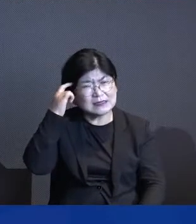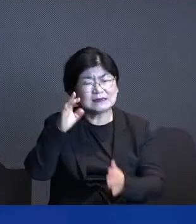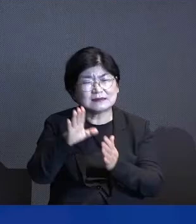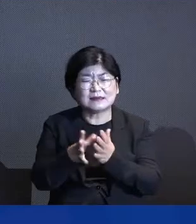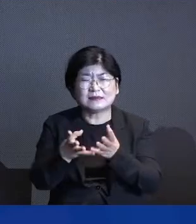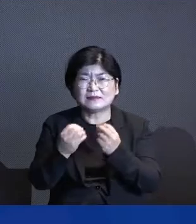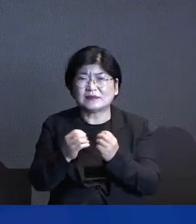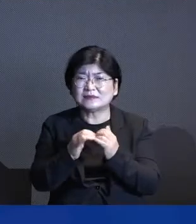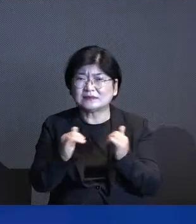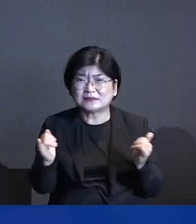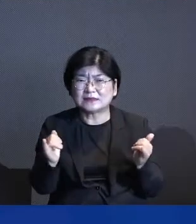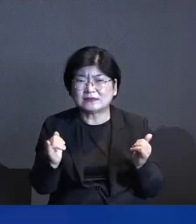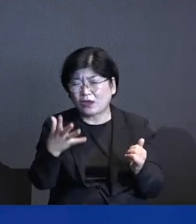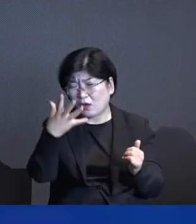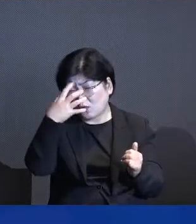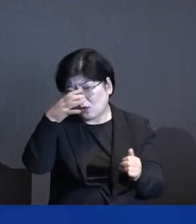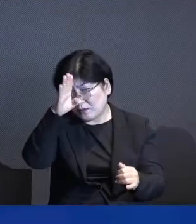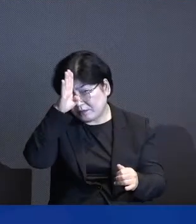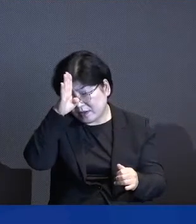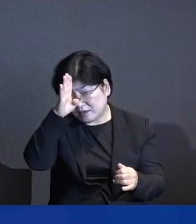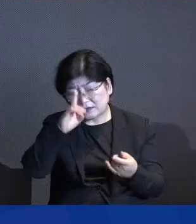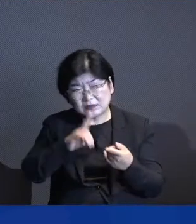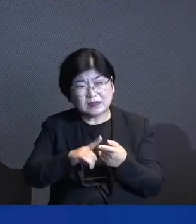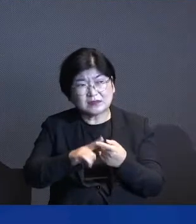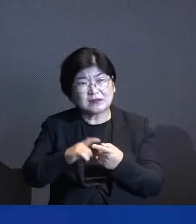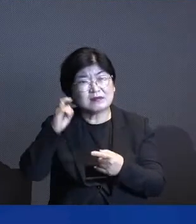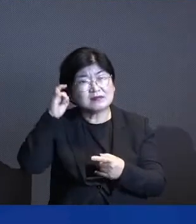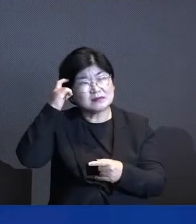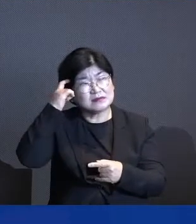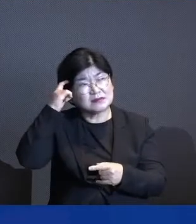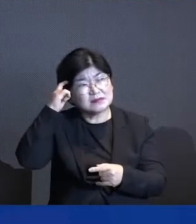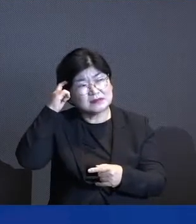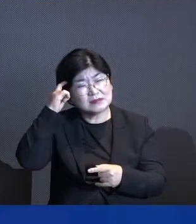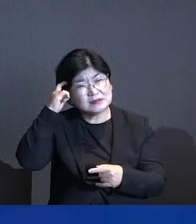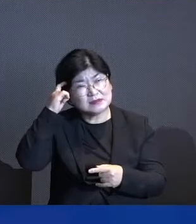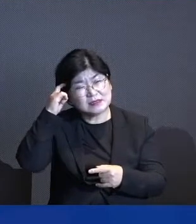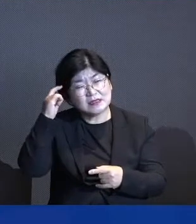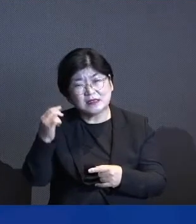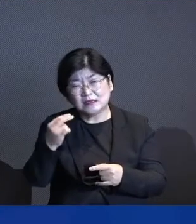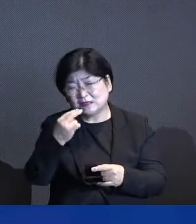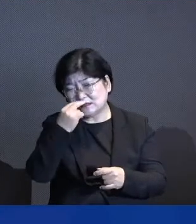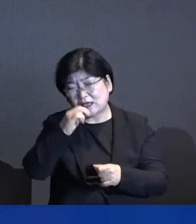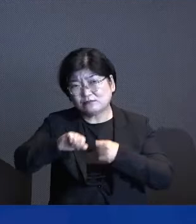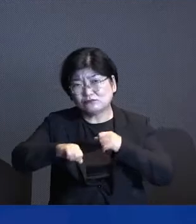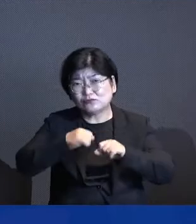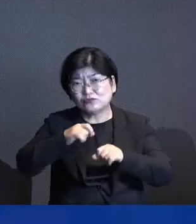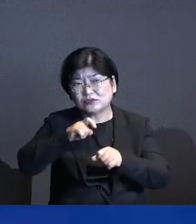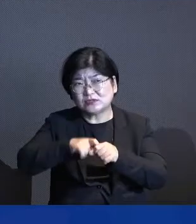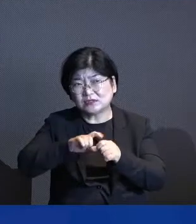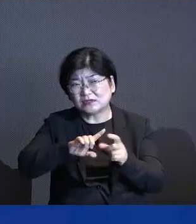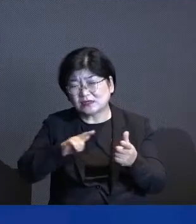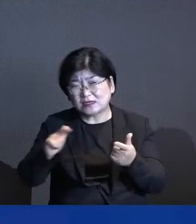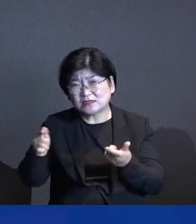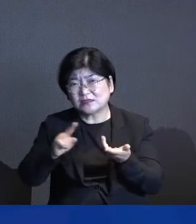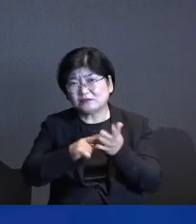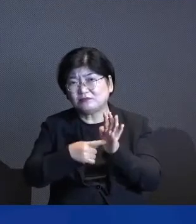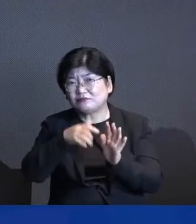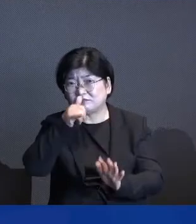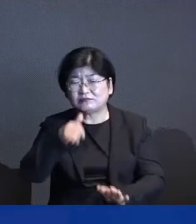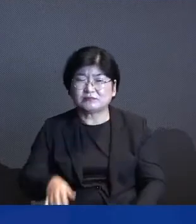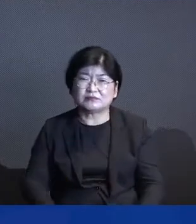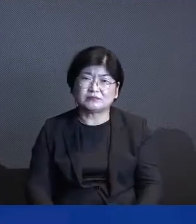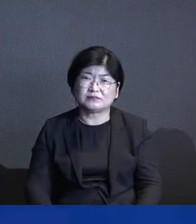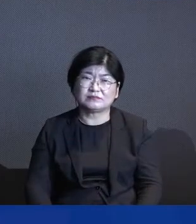and brain biological factors. Psychosocial factors, I know that many